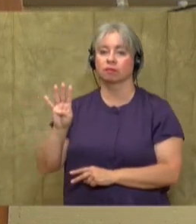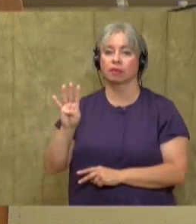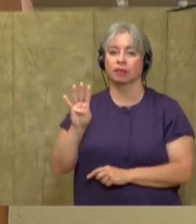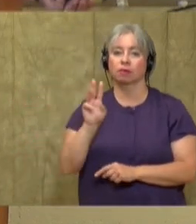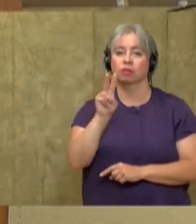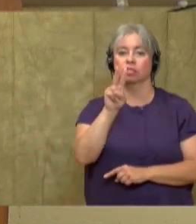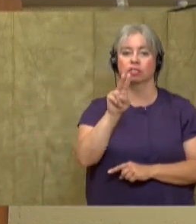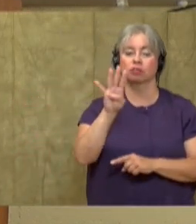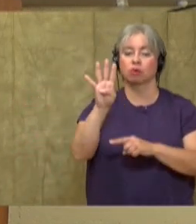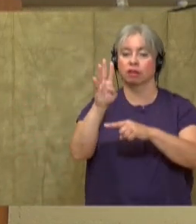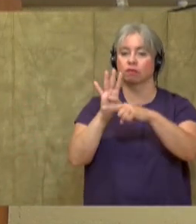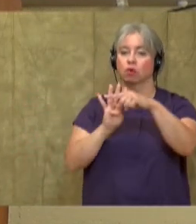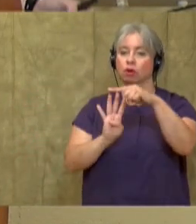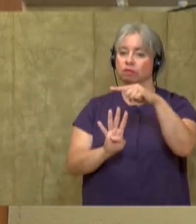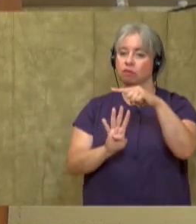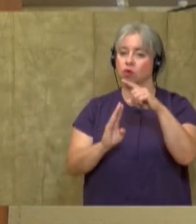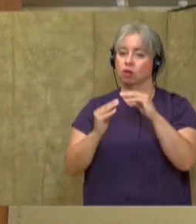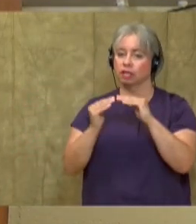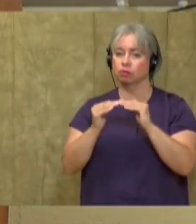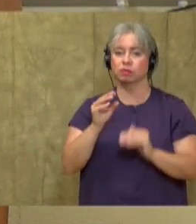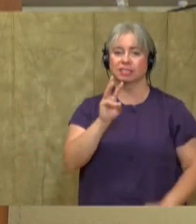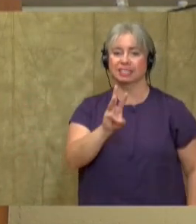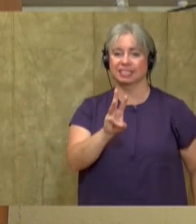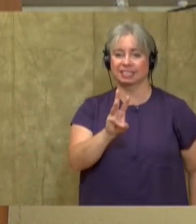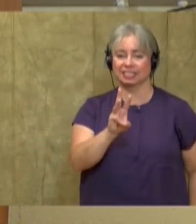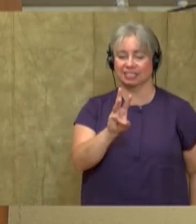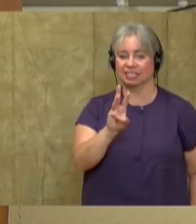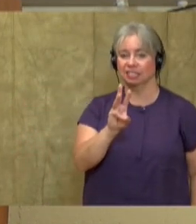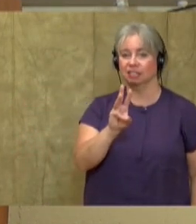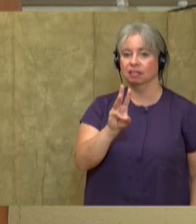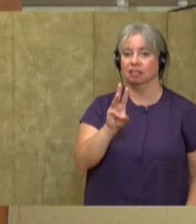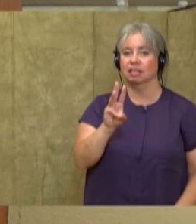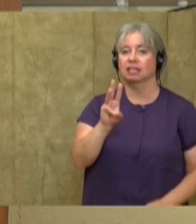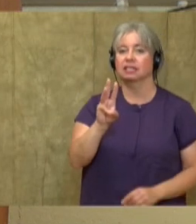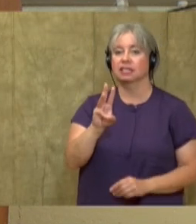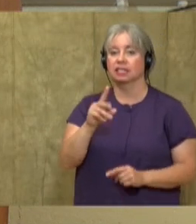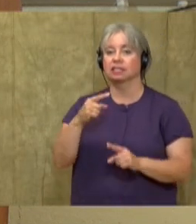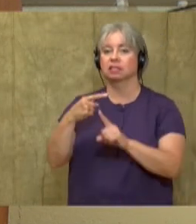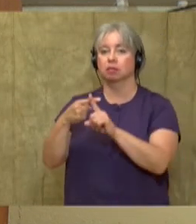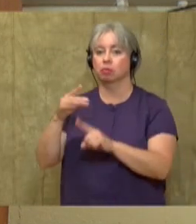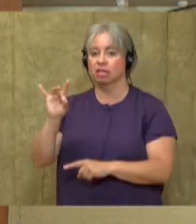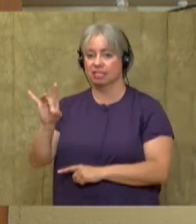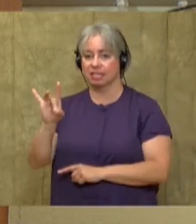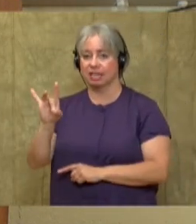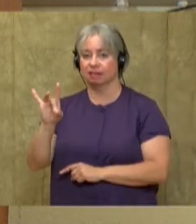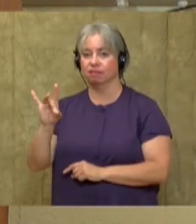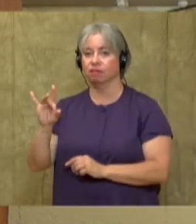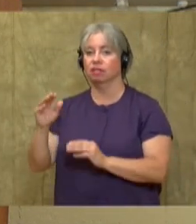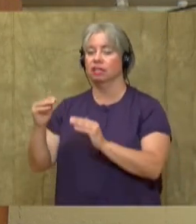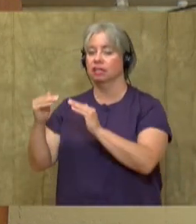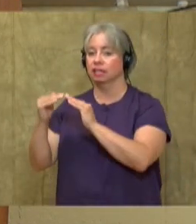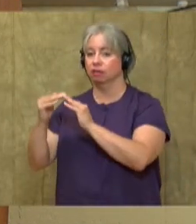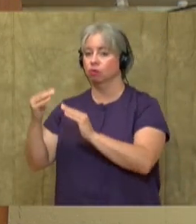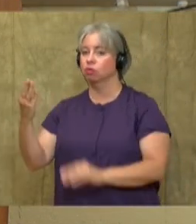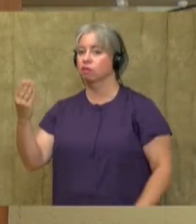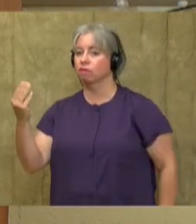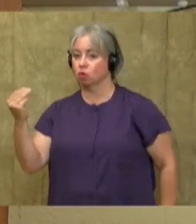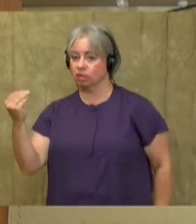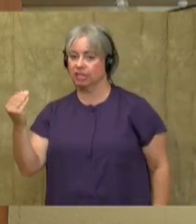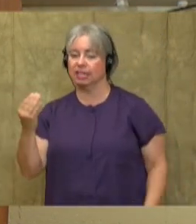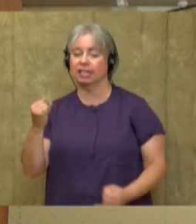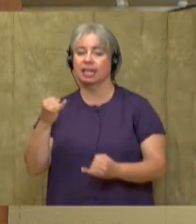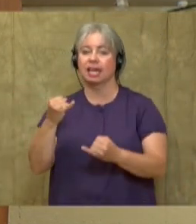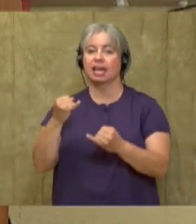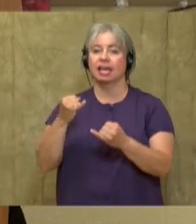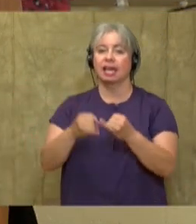4. 6. So we have 6 plus 8. 6 plus 8 is 14, which is B.